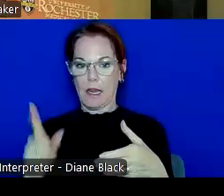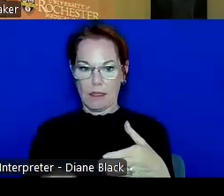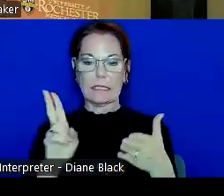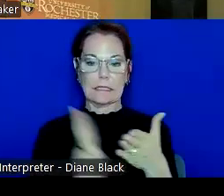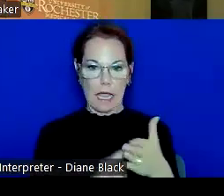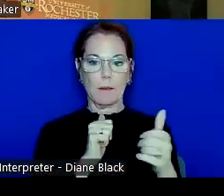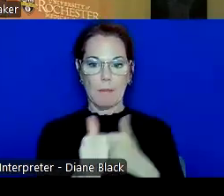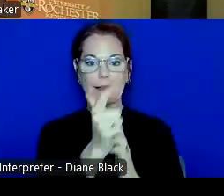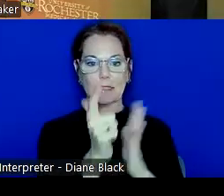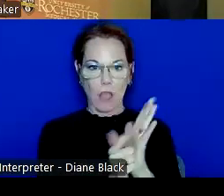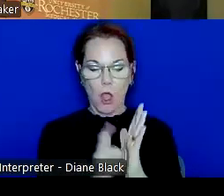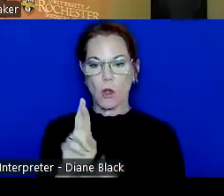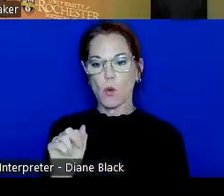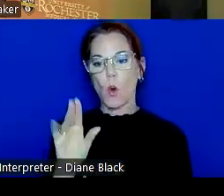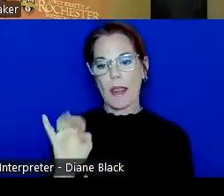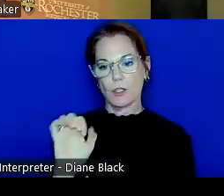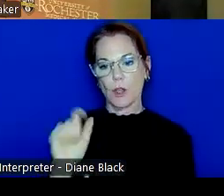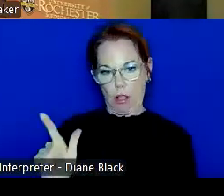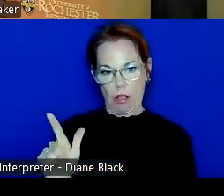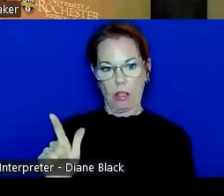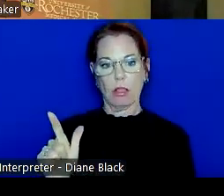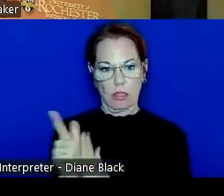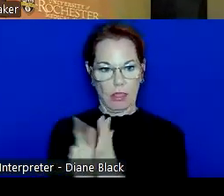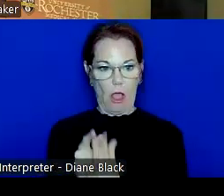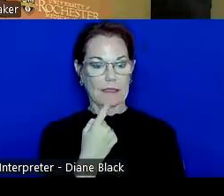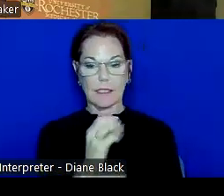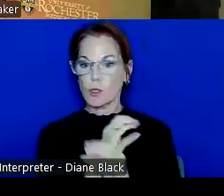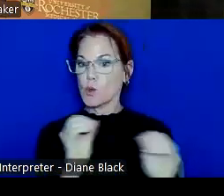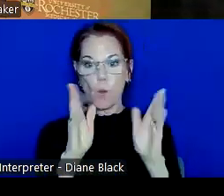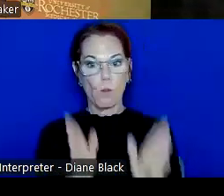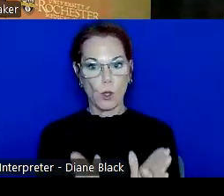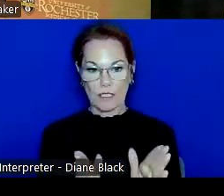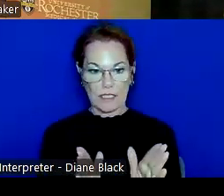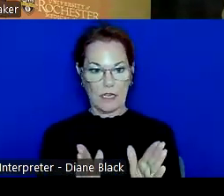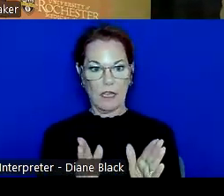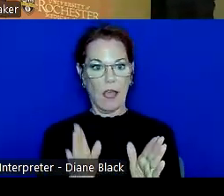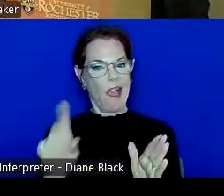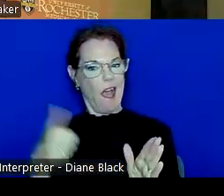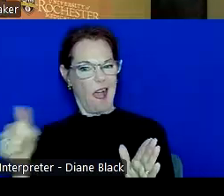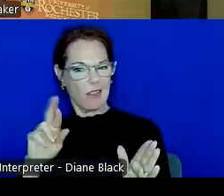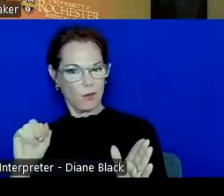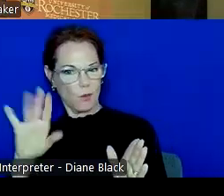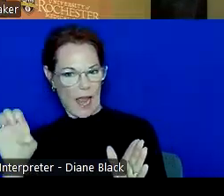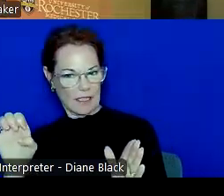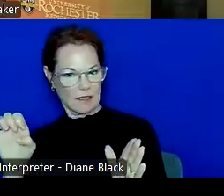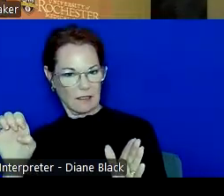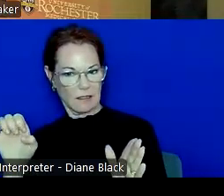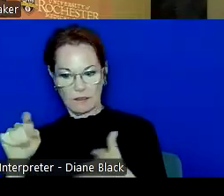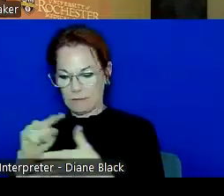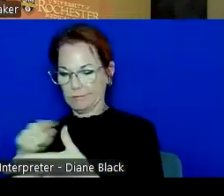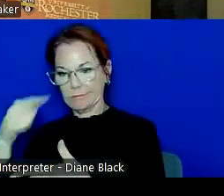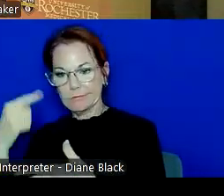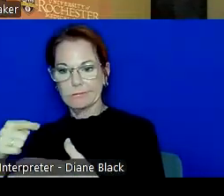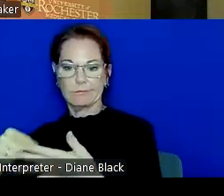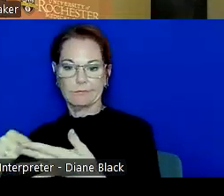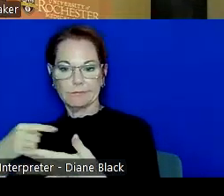land racial covenants like this one that said no person of any race other than the Caucasian shall use or occupy these loans.